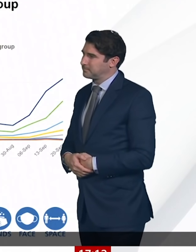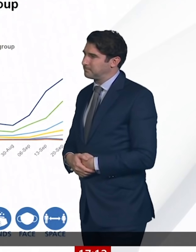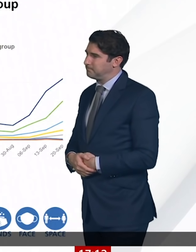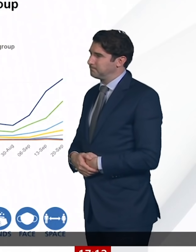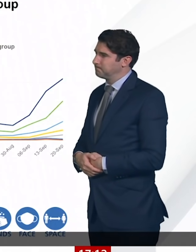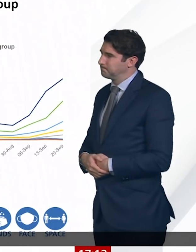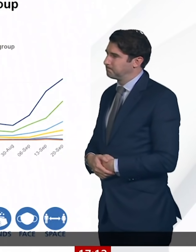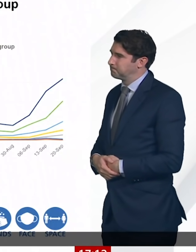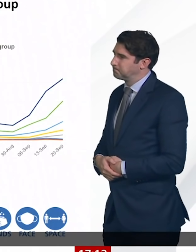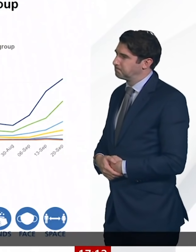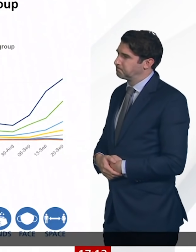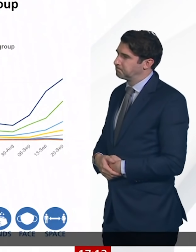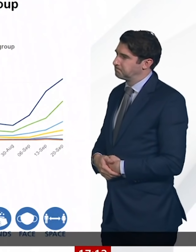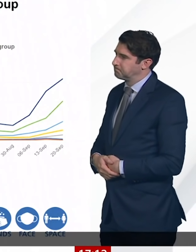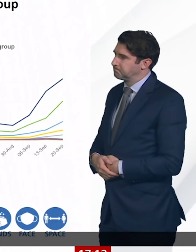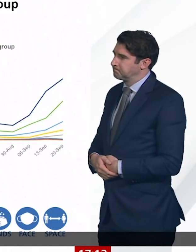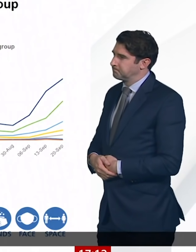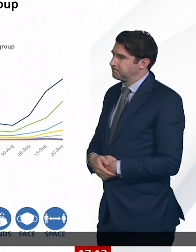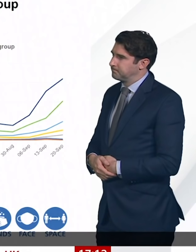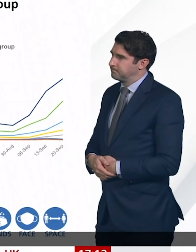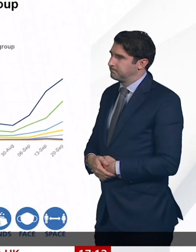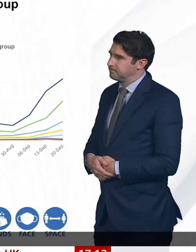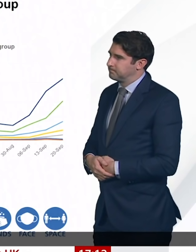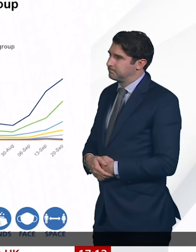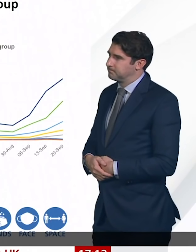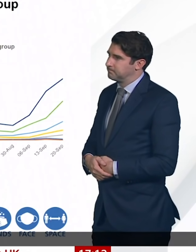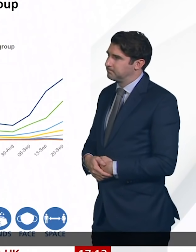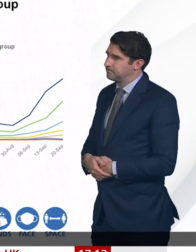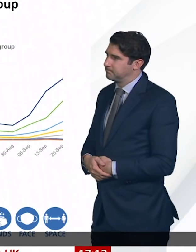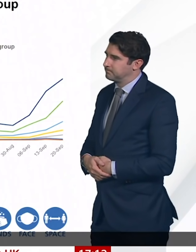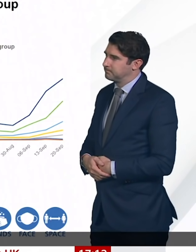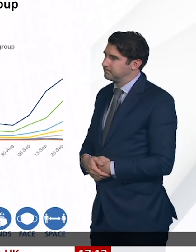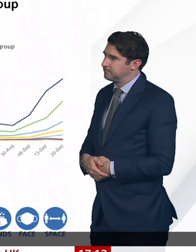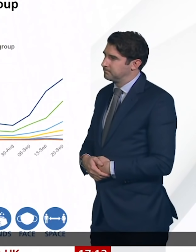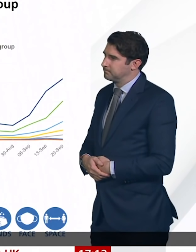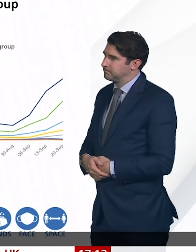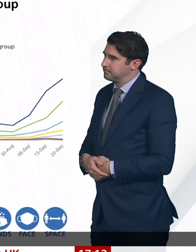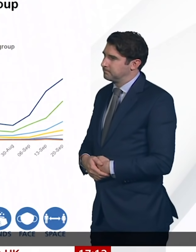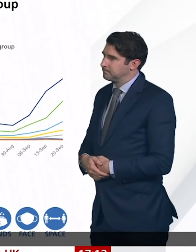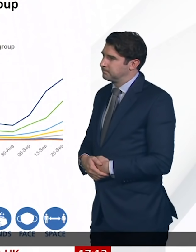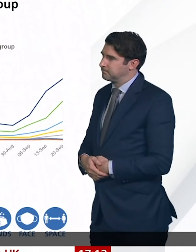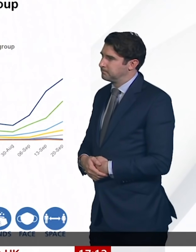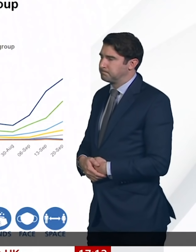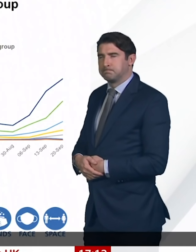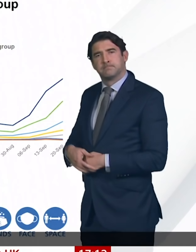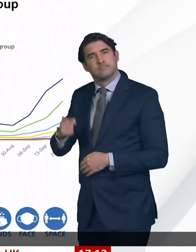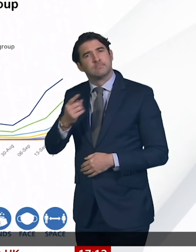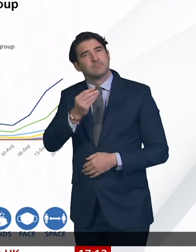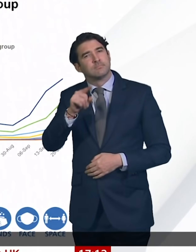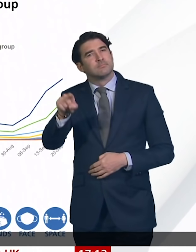There is, I think, some people are wondering whether we could actually have a situation where the rates